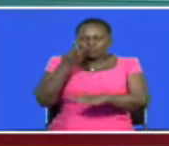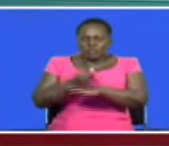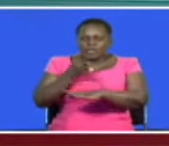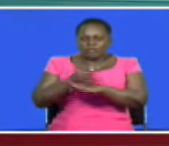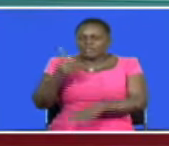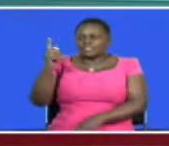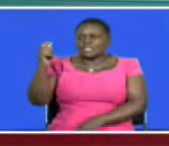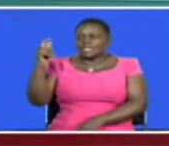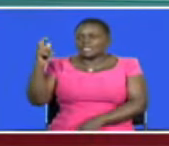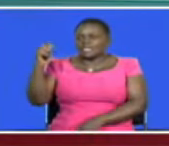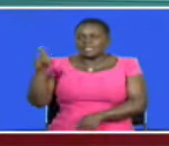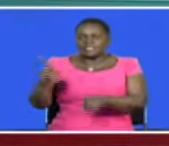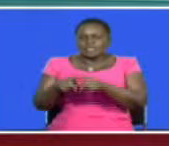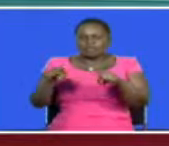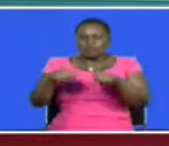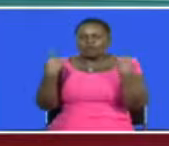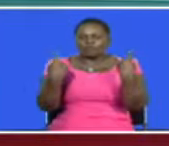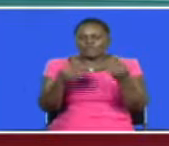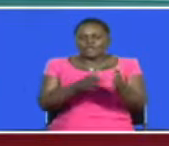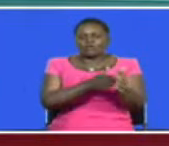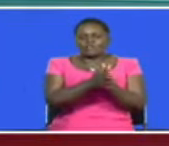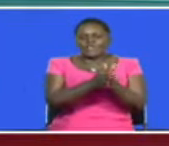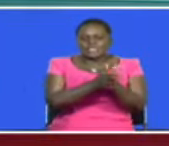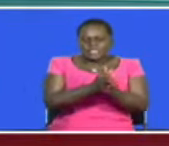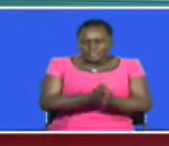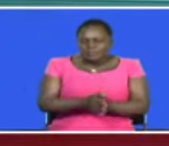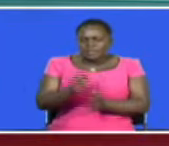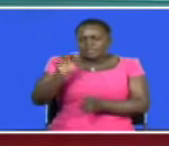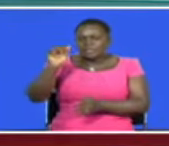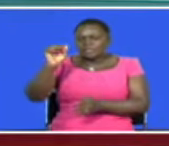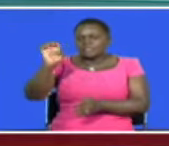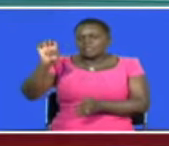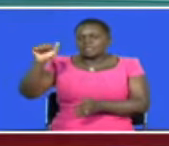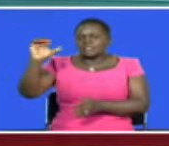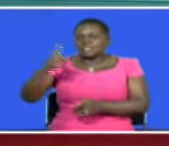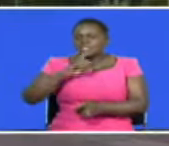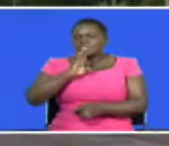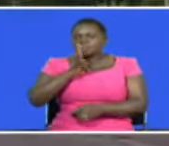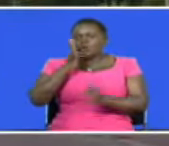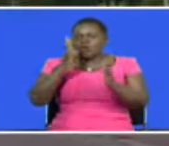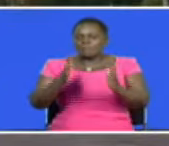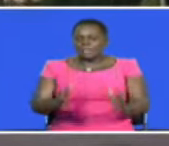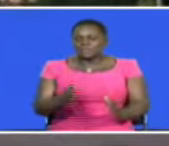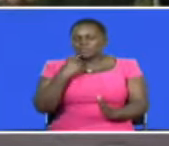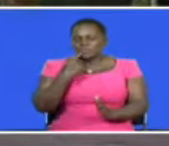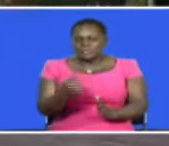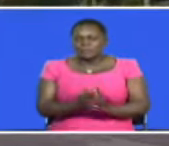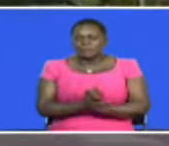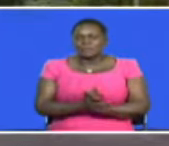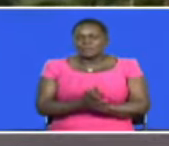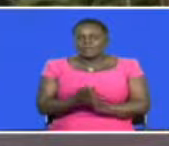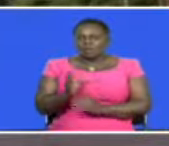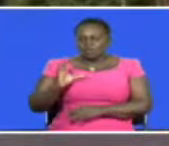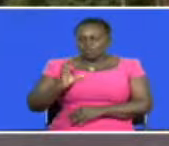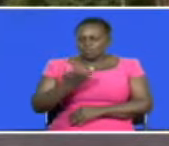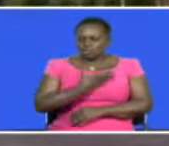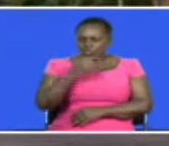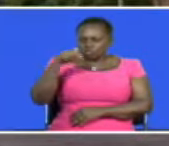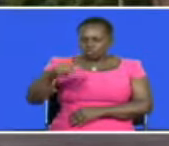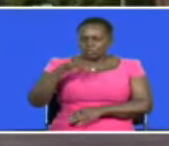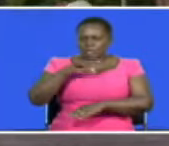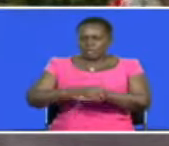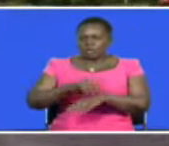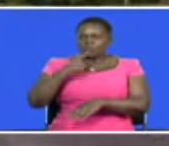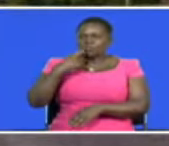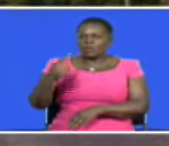award of tenders and conflict of interests. EACC spokesperson Eric Ngumbi says that the commission today